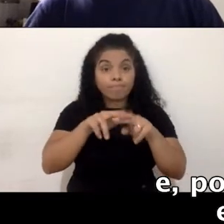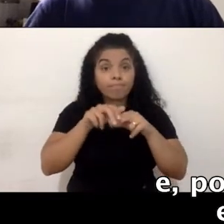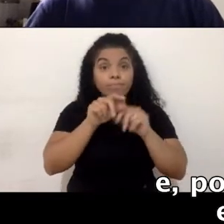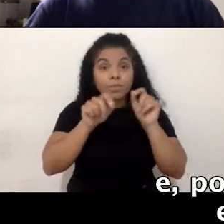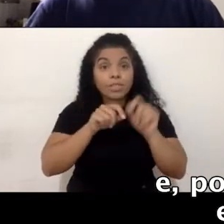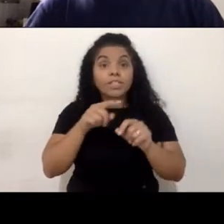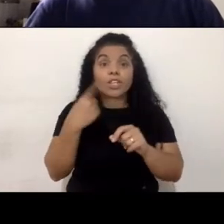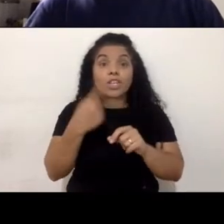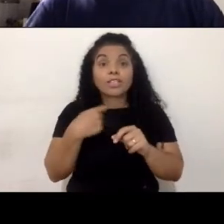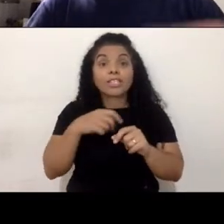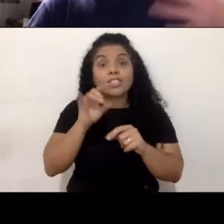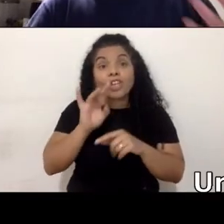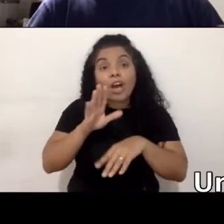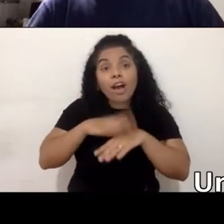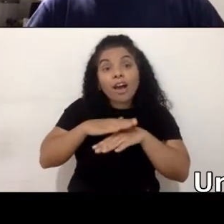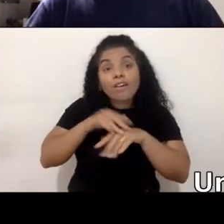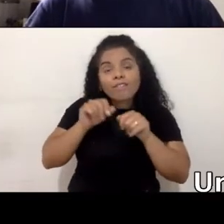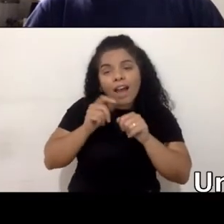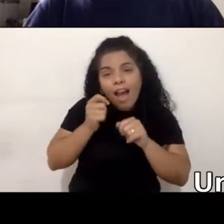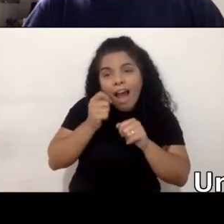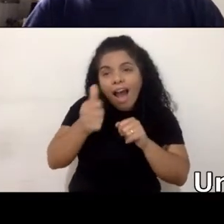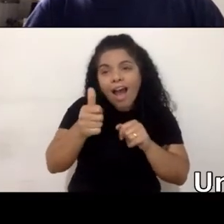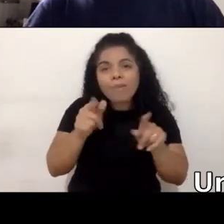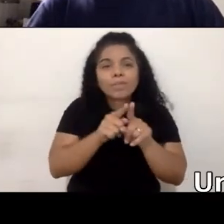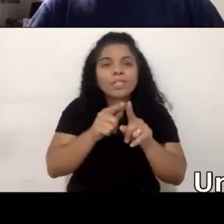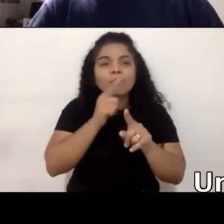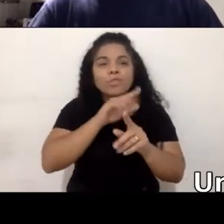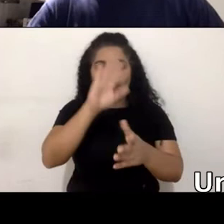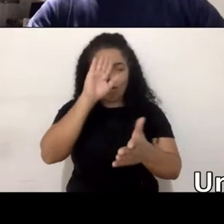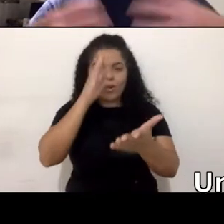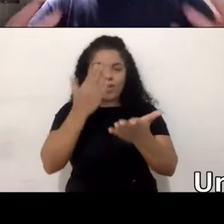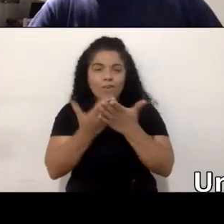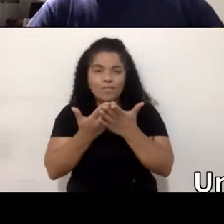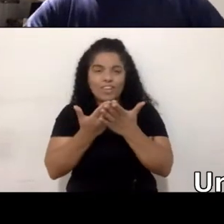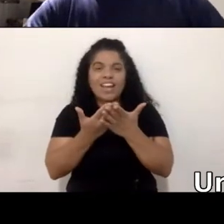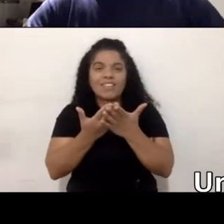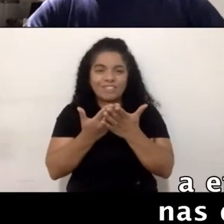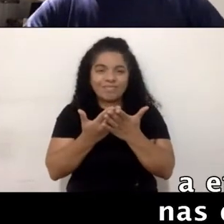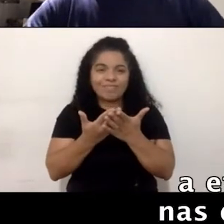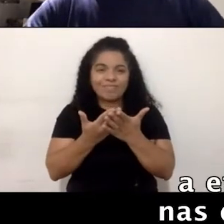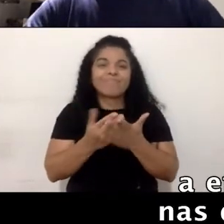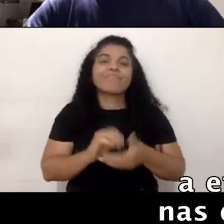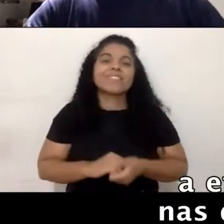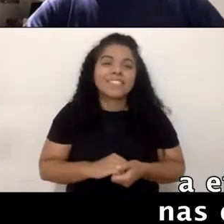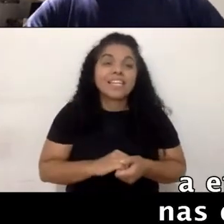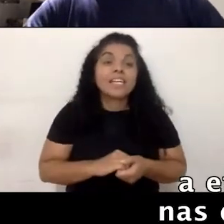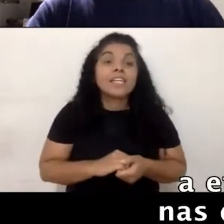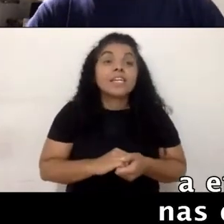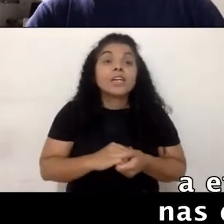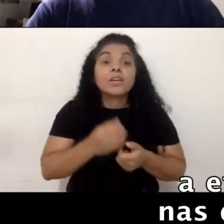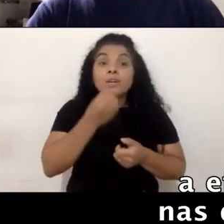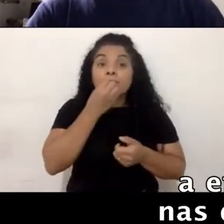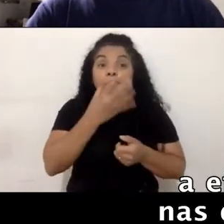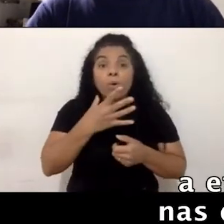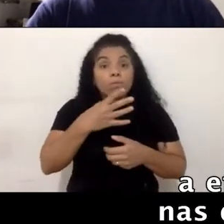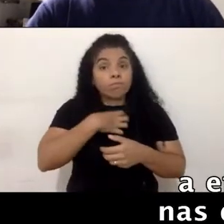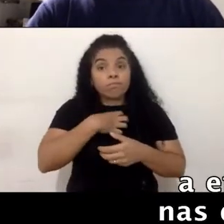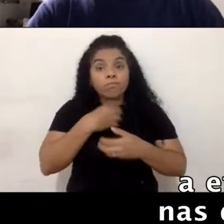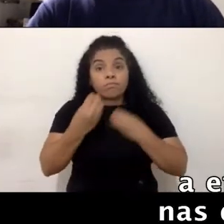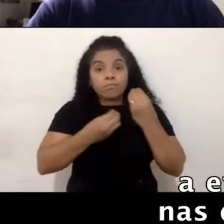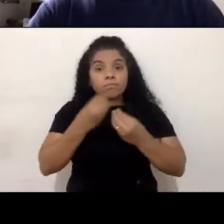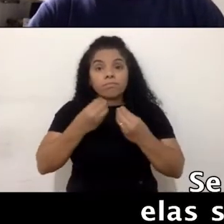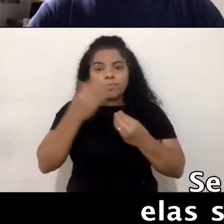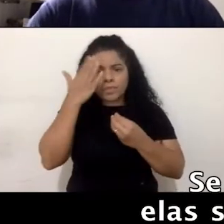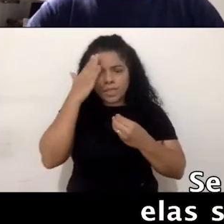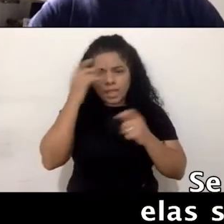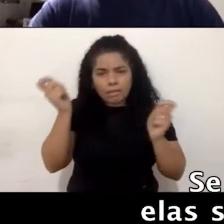it's reliable. And a good way to understand about your change, your effectiveness at making changes, is to think about the 4 key